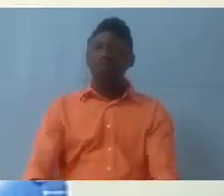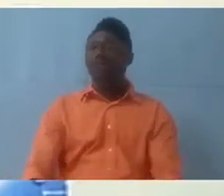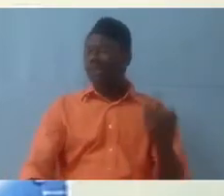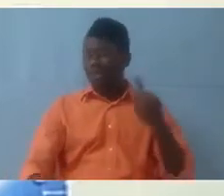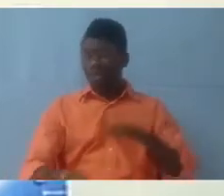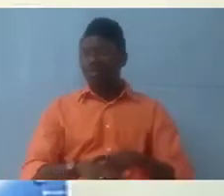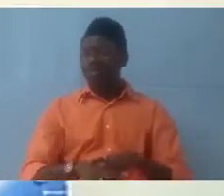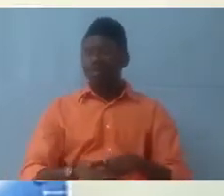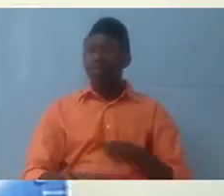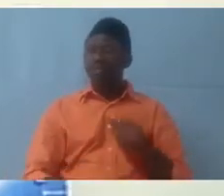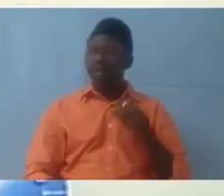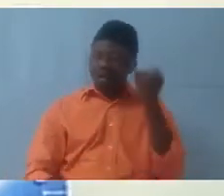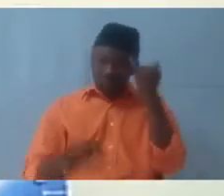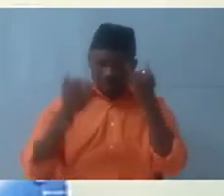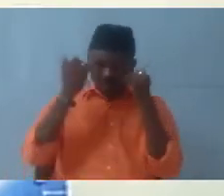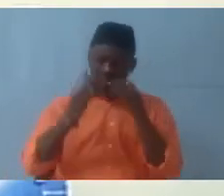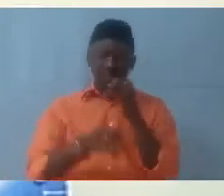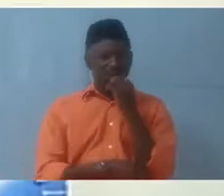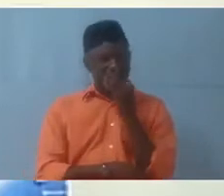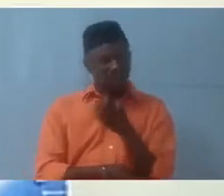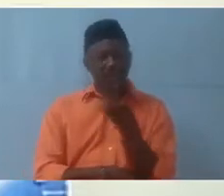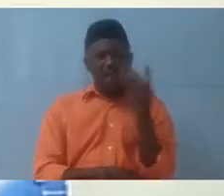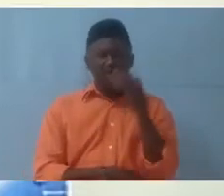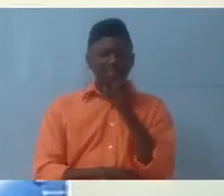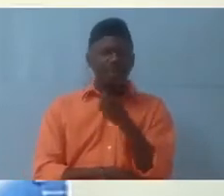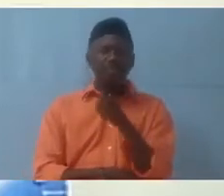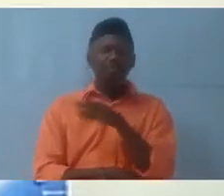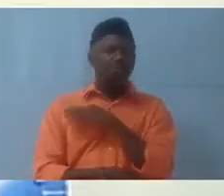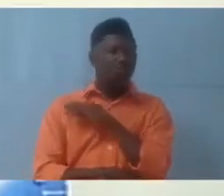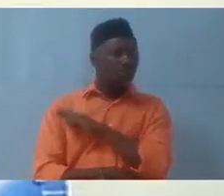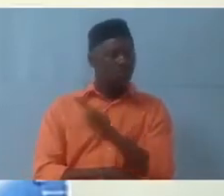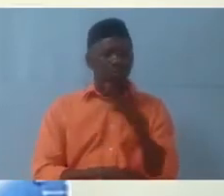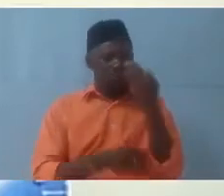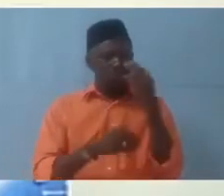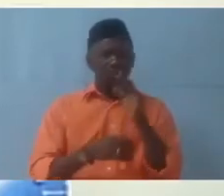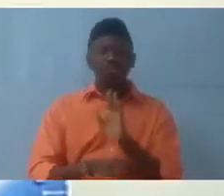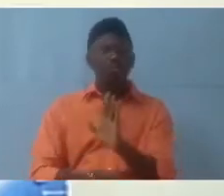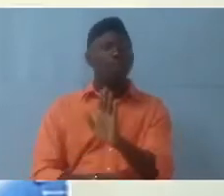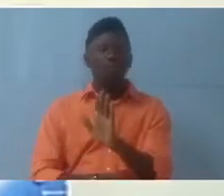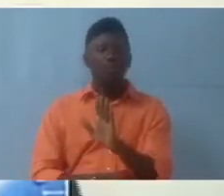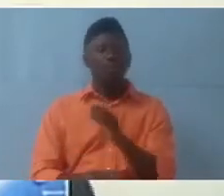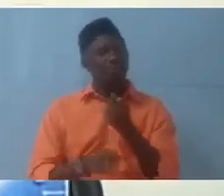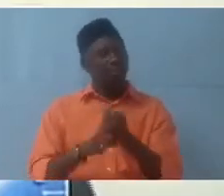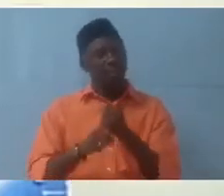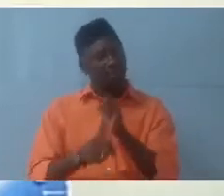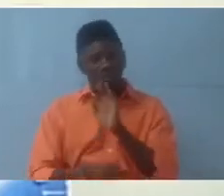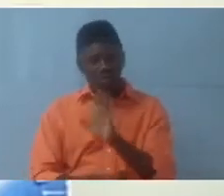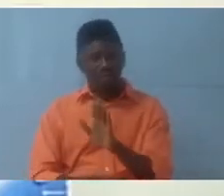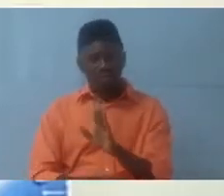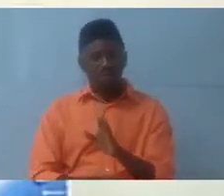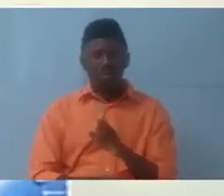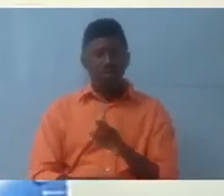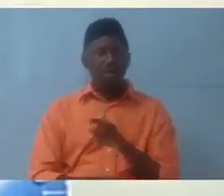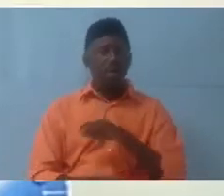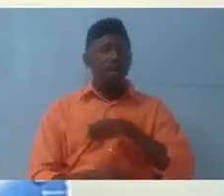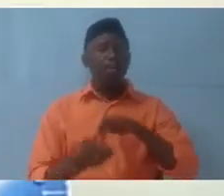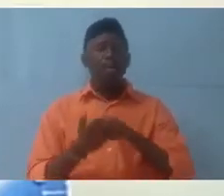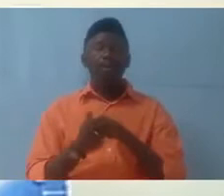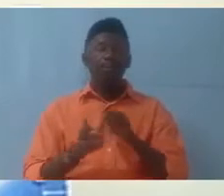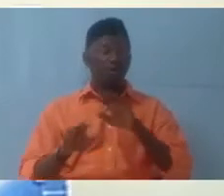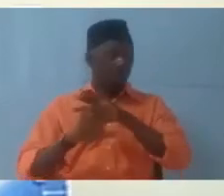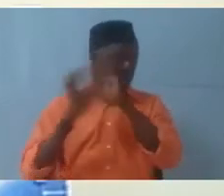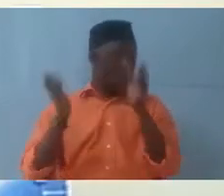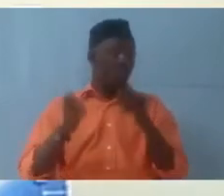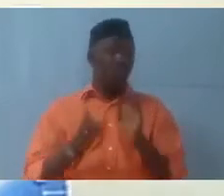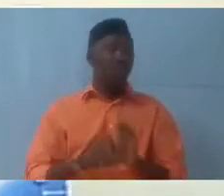if that does not stop man nak suma xalaal mo nekkol bu fekke lolu taxawuton you will all be victims subsequently ñun ñepp dañ mujjé lolu ci lu